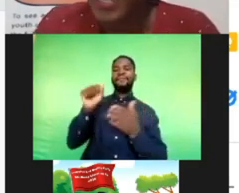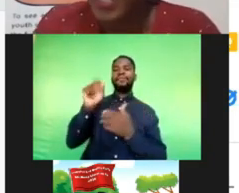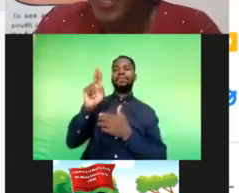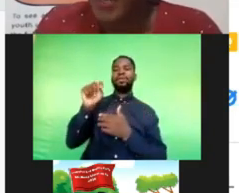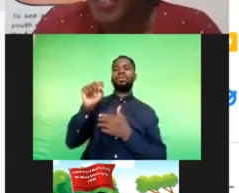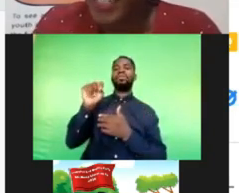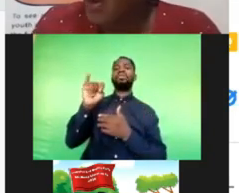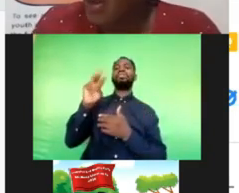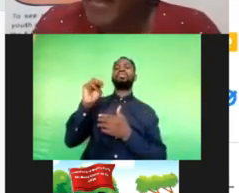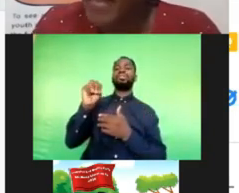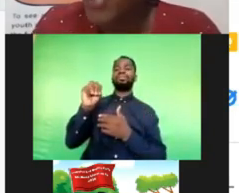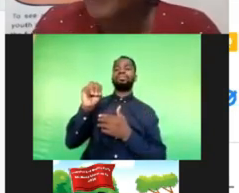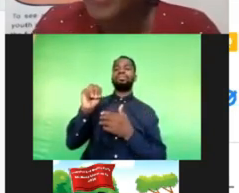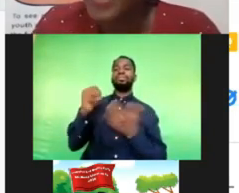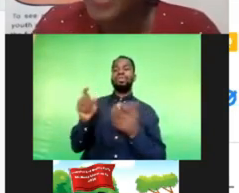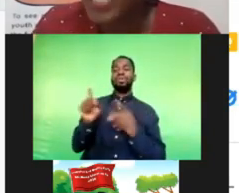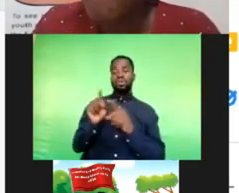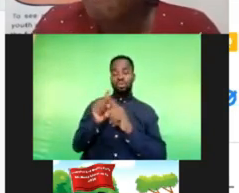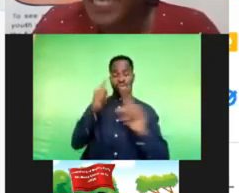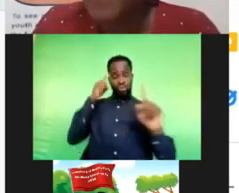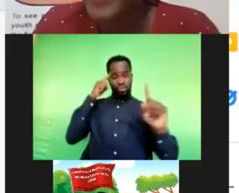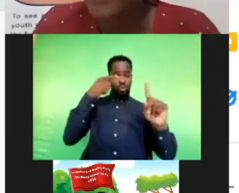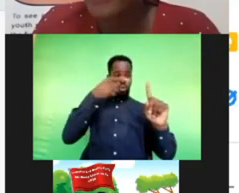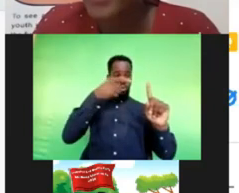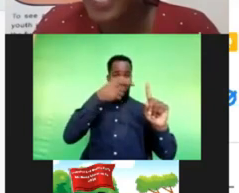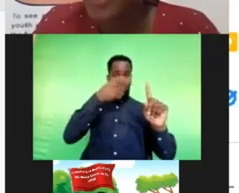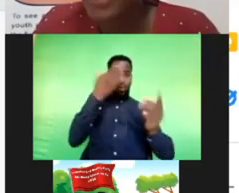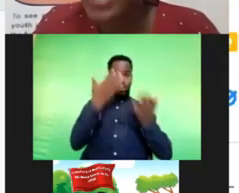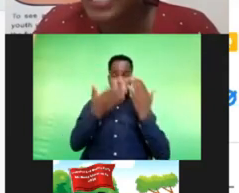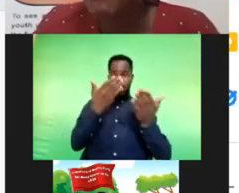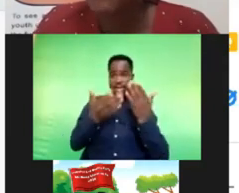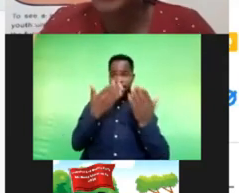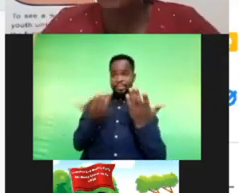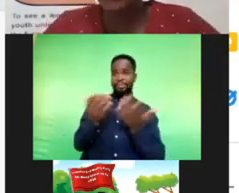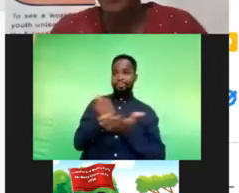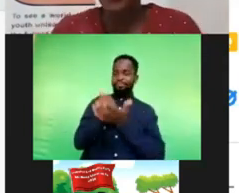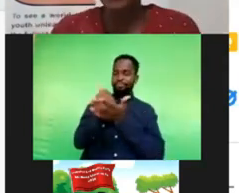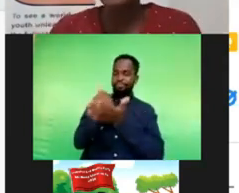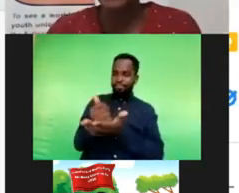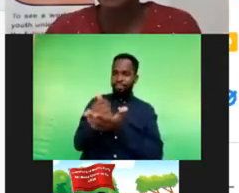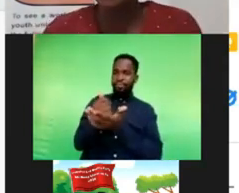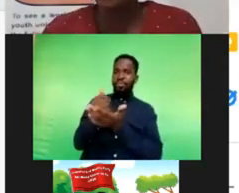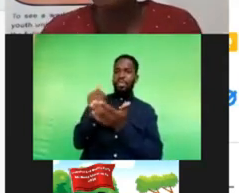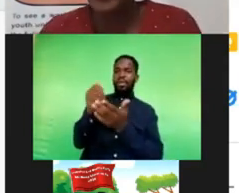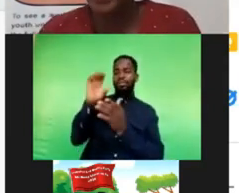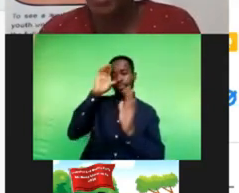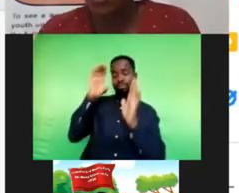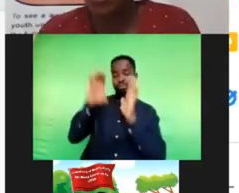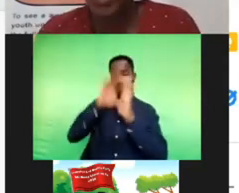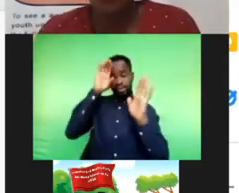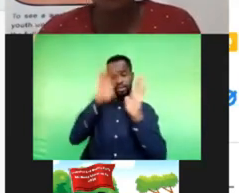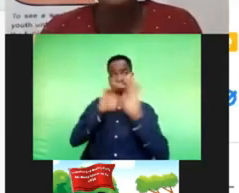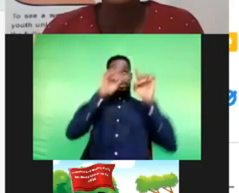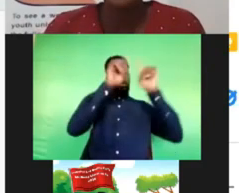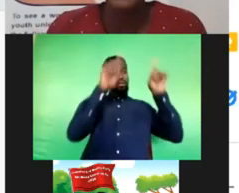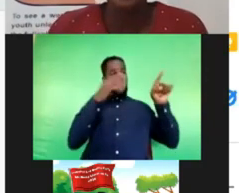others, the goal may be communication by means of a symbol system in which pictures are used to convey thoughts.